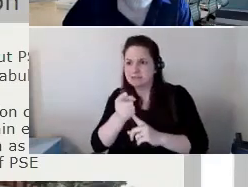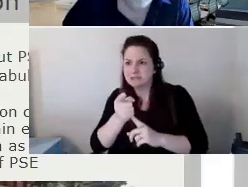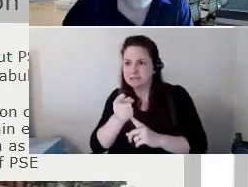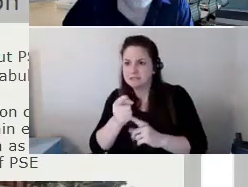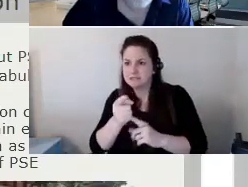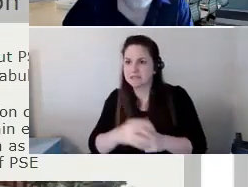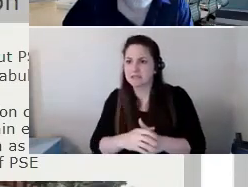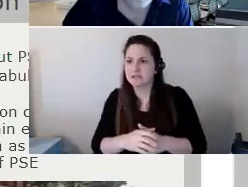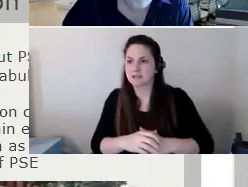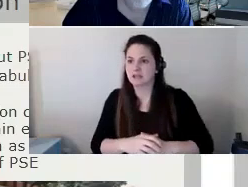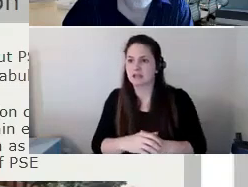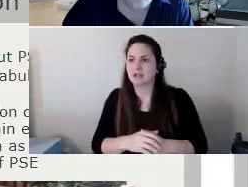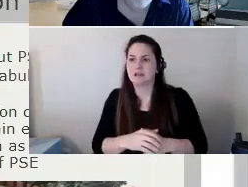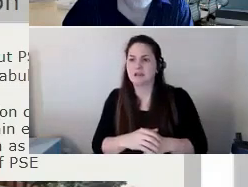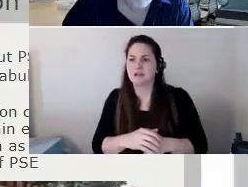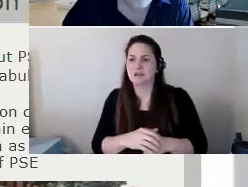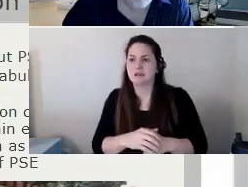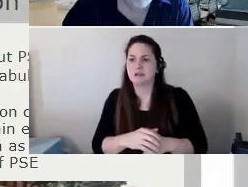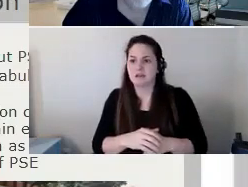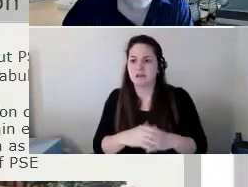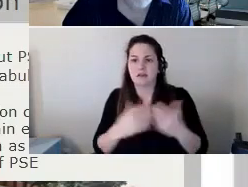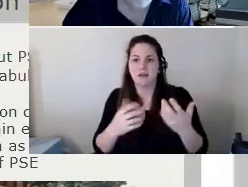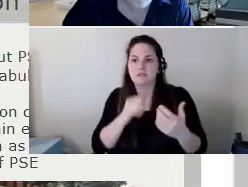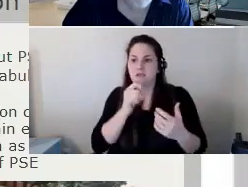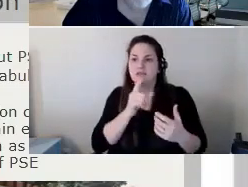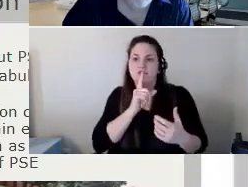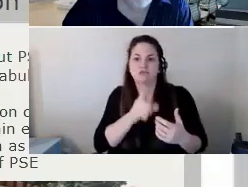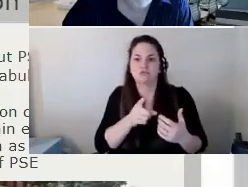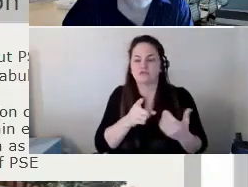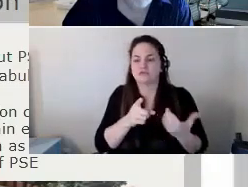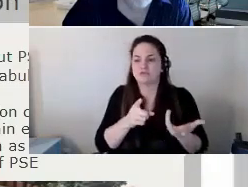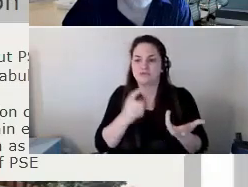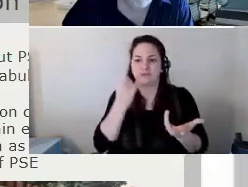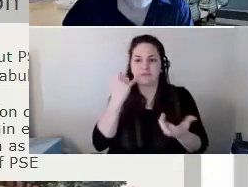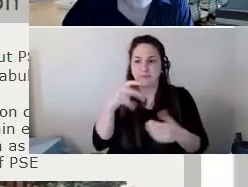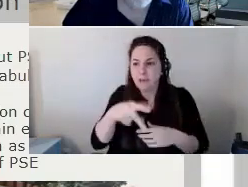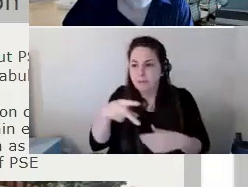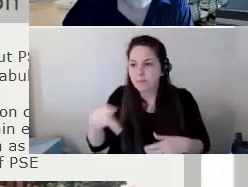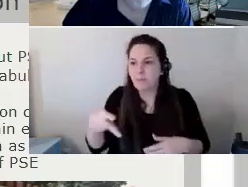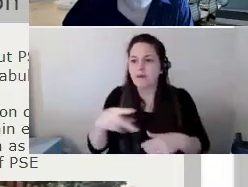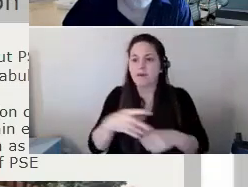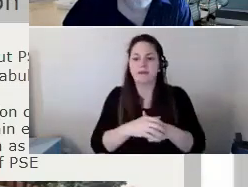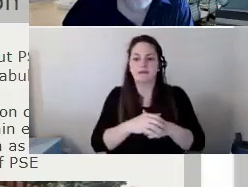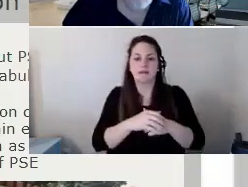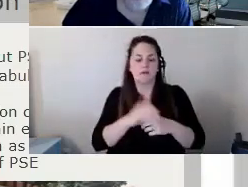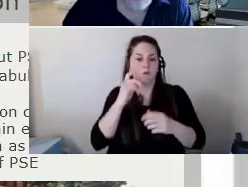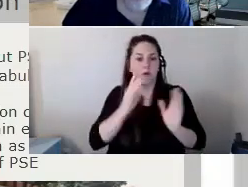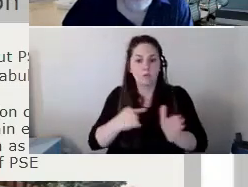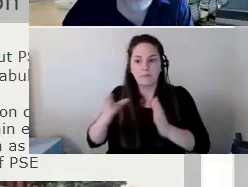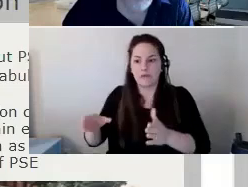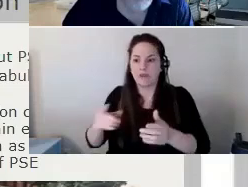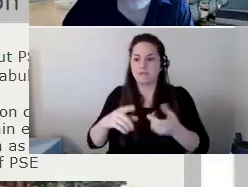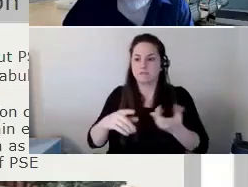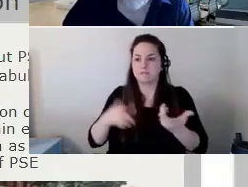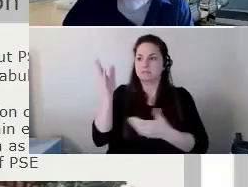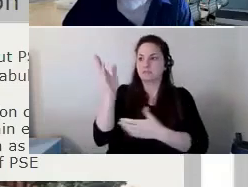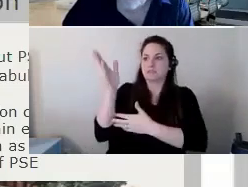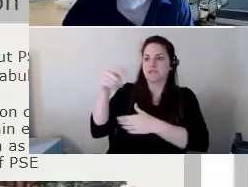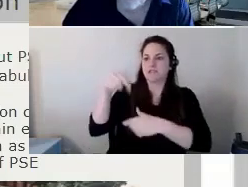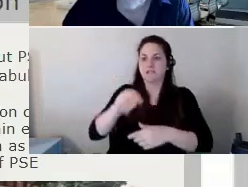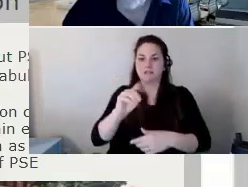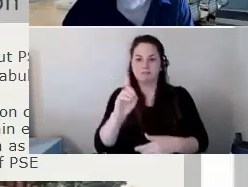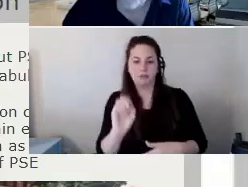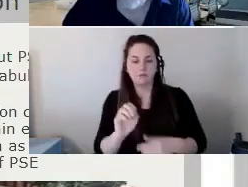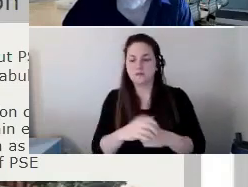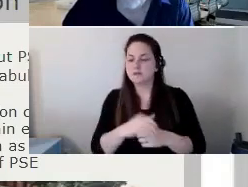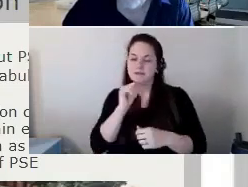a time to, whether it's a PowerPoint or whether it's preparing your presentation in this mode, it's not an opportunity to